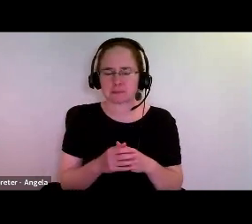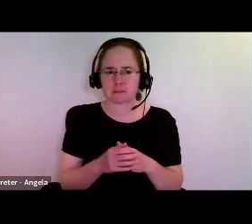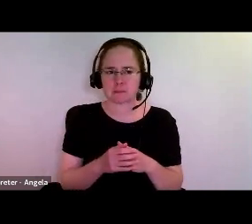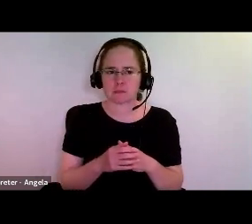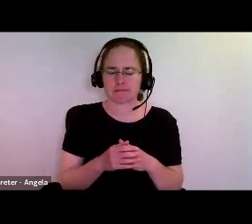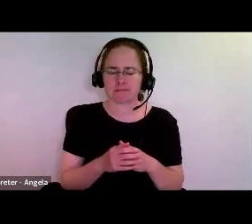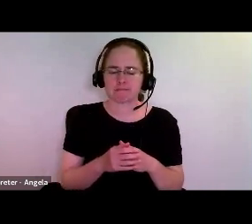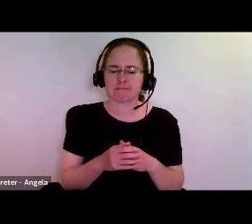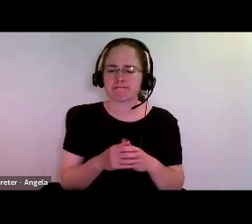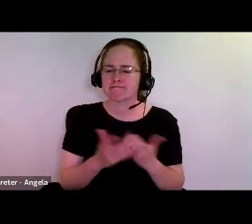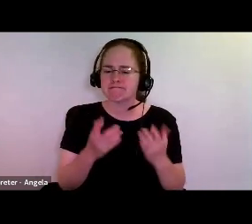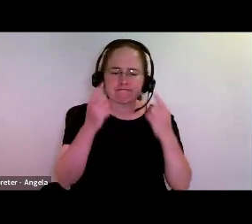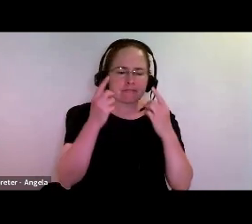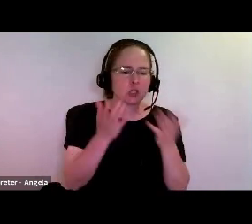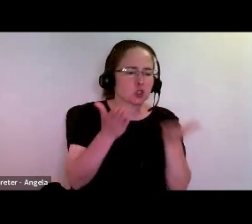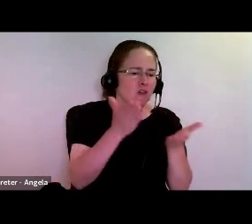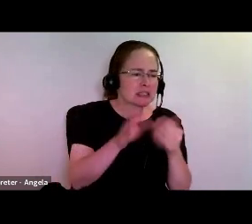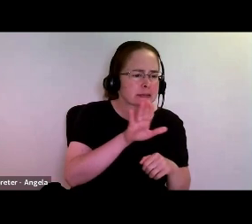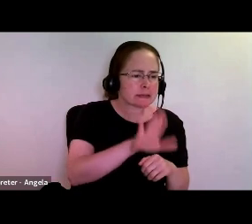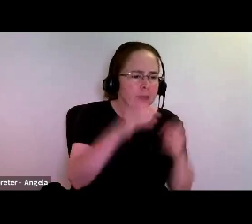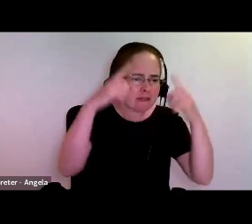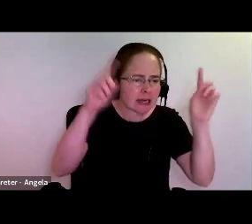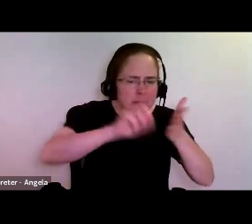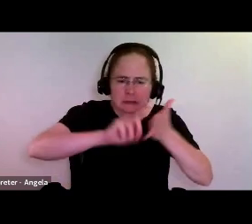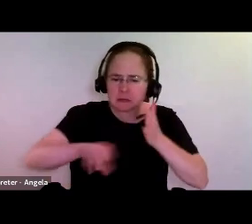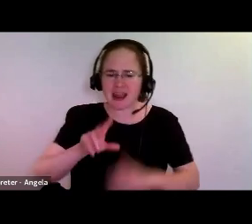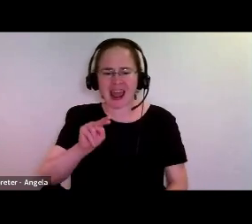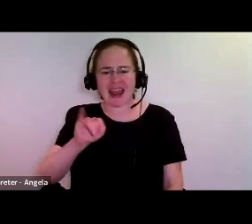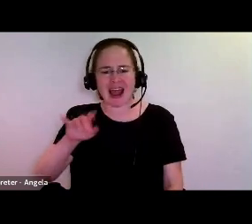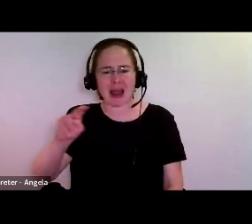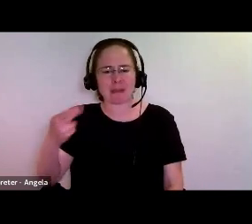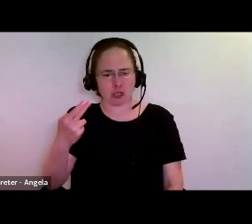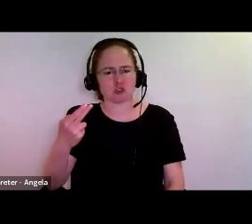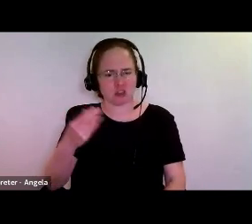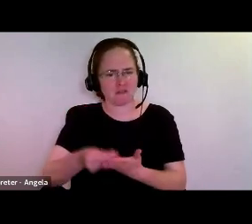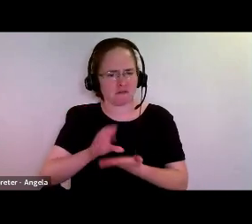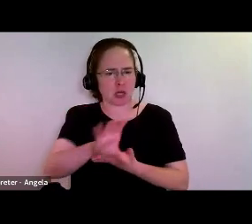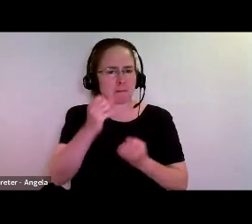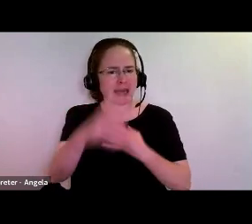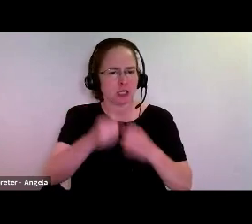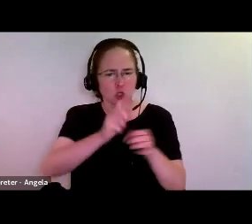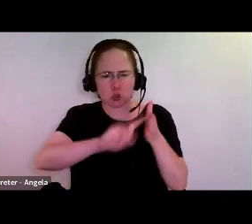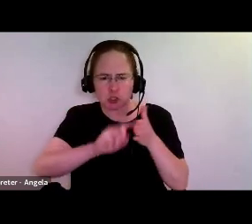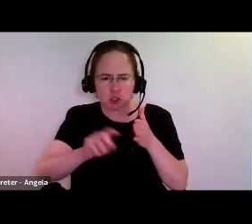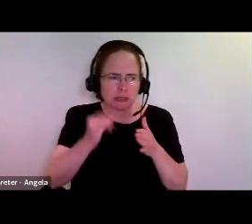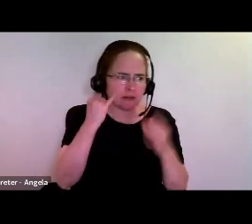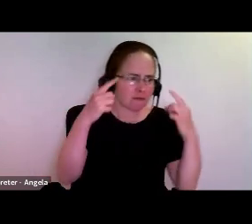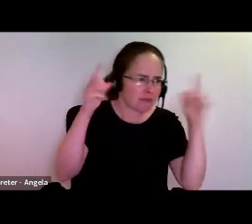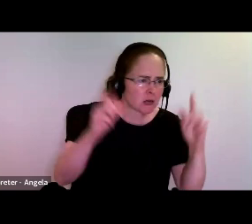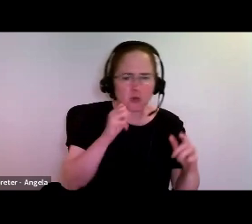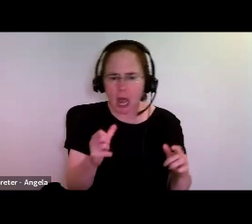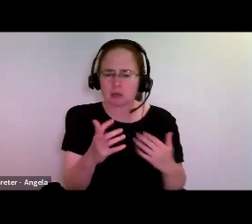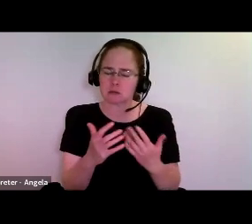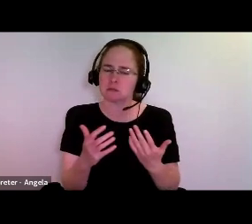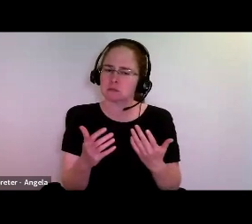effectiveness of services, which is something that NIMH has funded for many years, has identified a lot of both